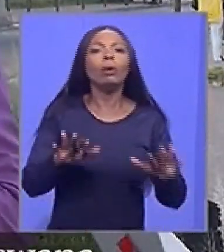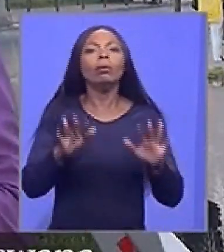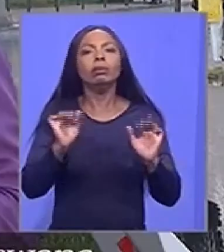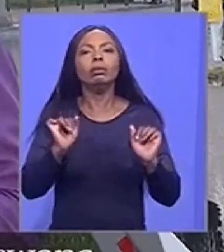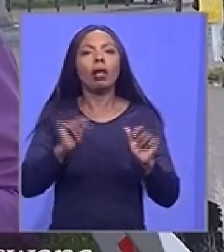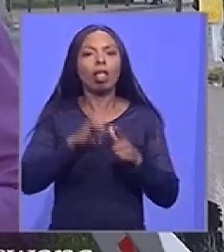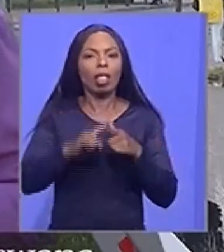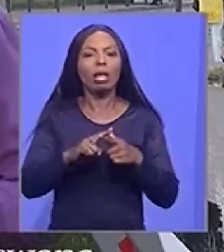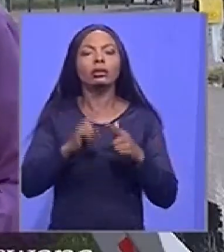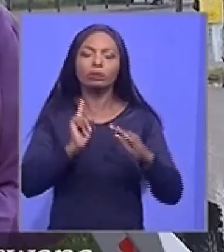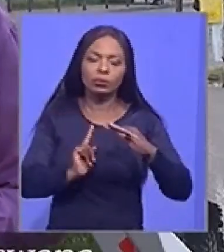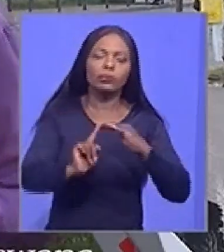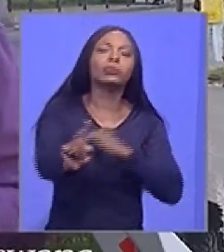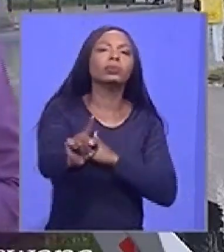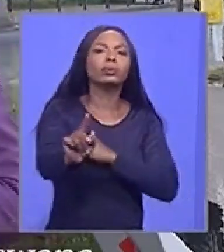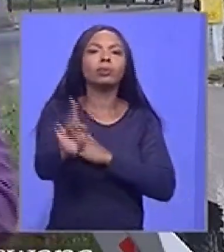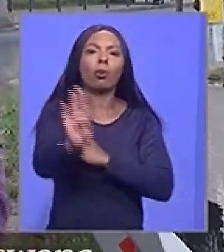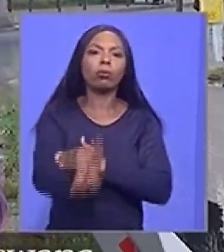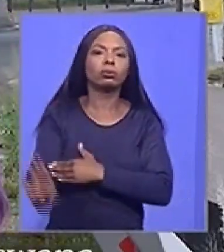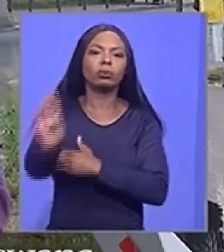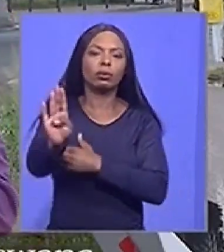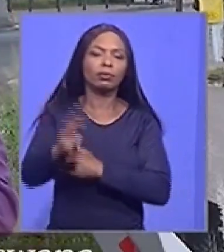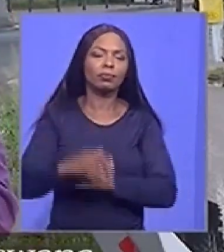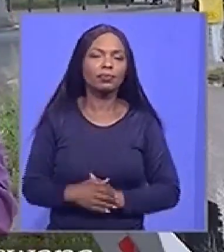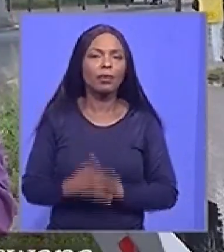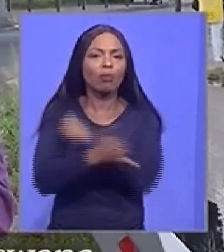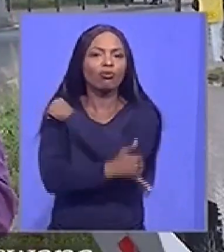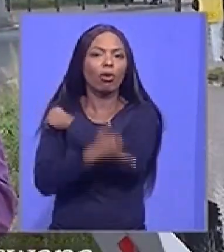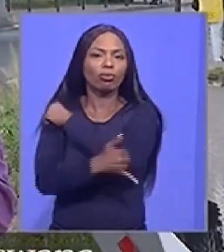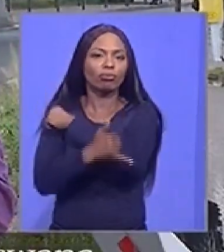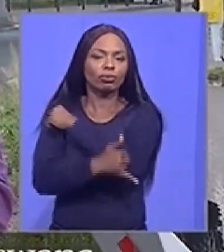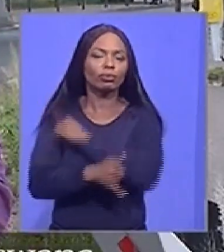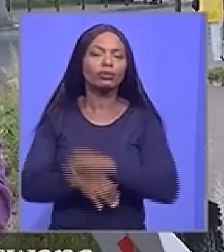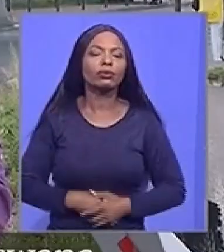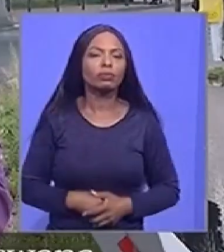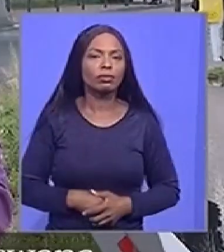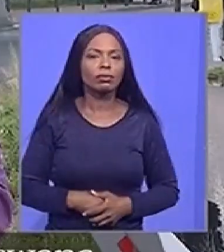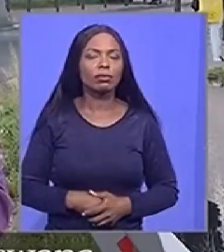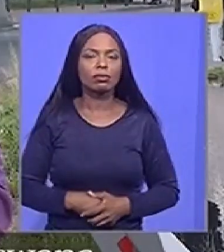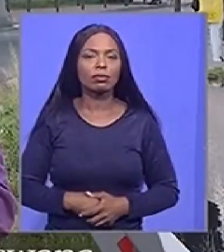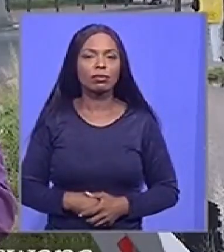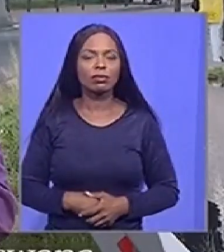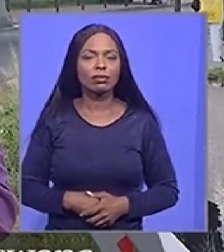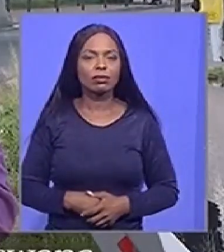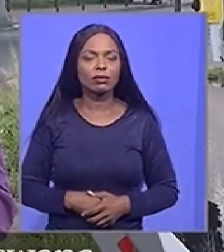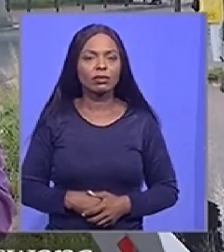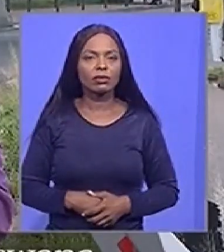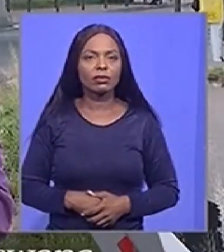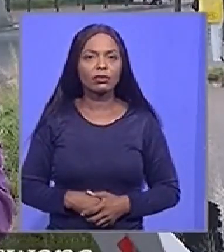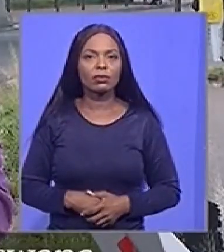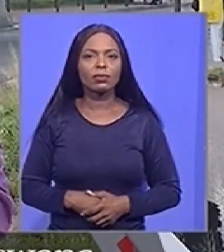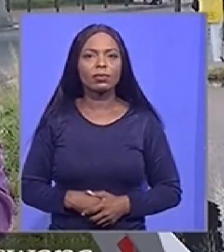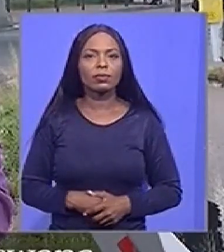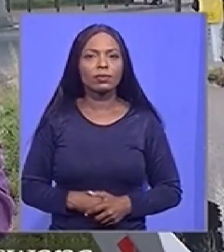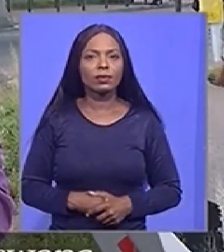kgone go ka fetela jalo ka kwa nageng ya Botswana ka go rialo ke boela ko gona ko studiong ka se sentseng jalo.